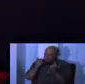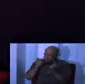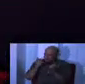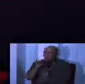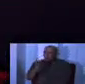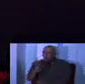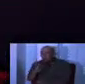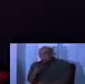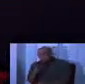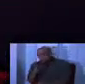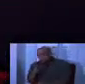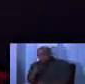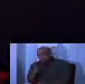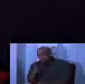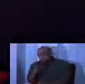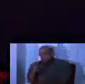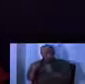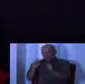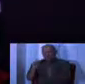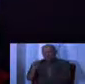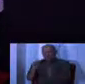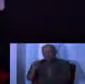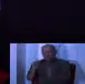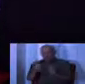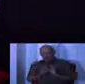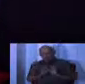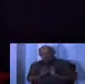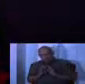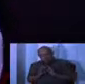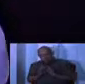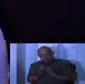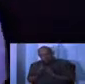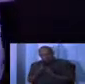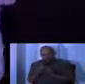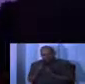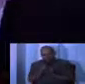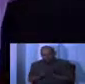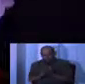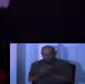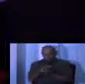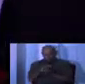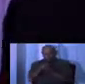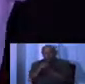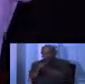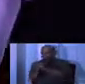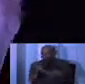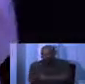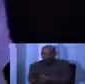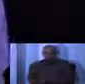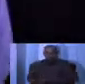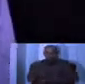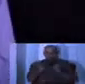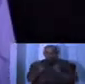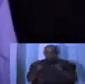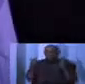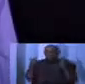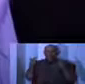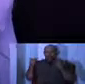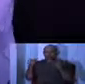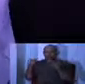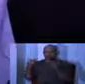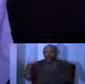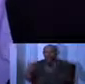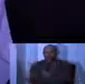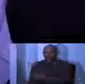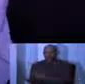Or is it this gift of a value that will transform our lives as we move through this